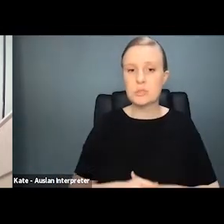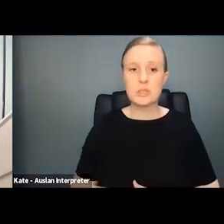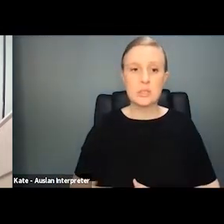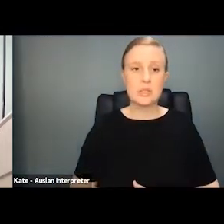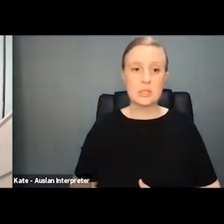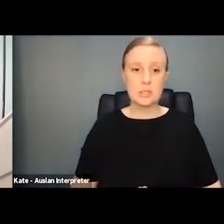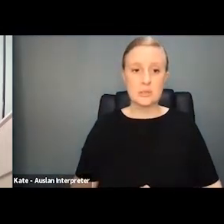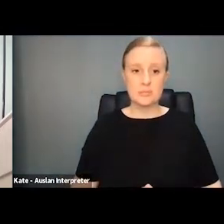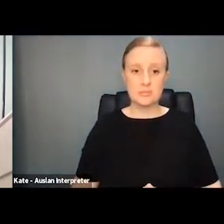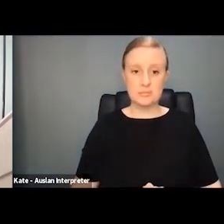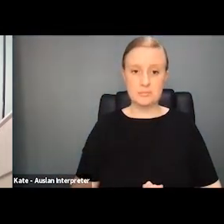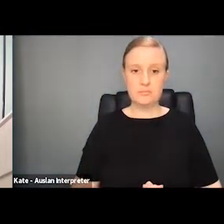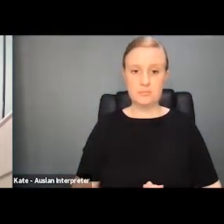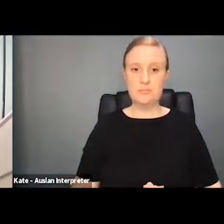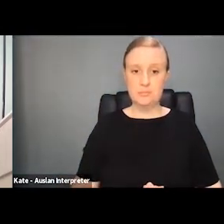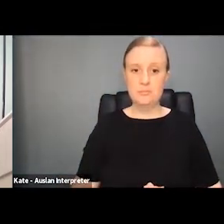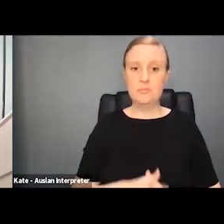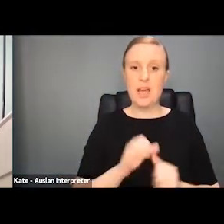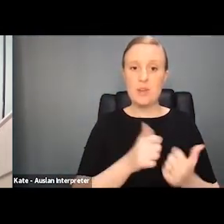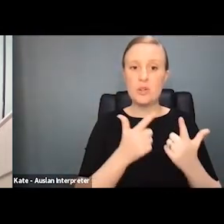presentations from across the Drug Trends program of work,